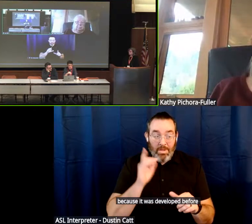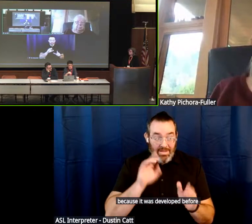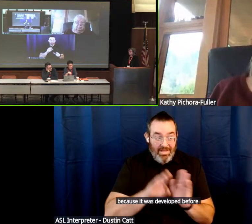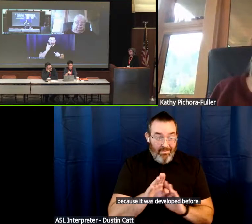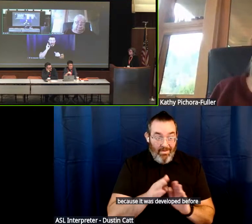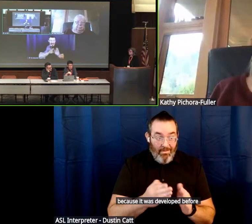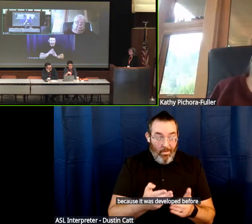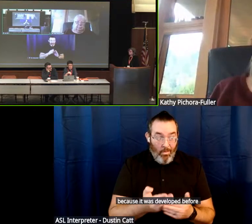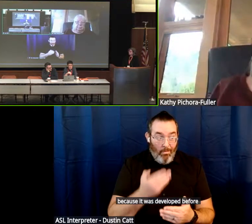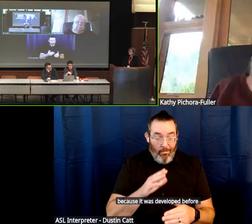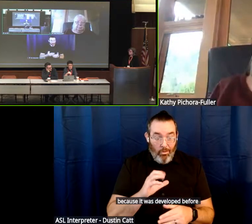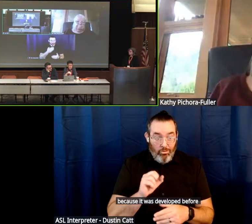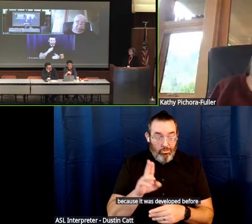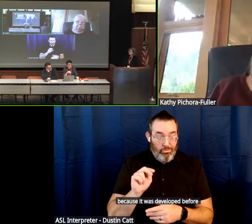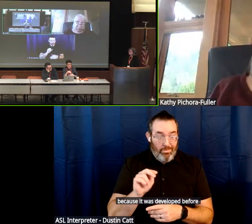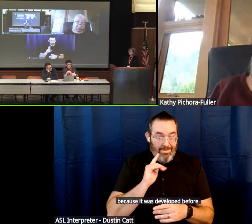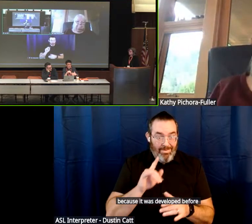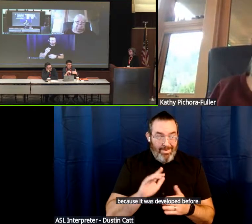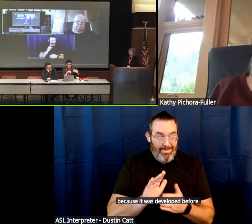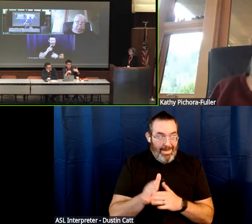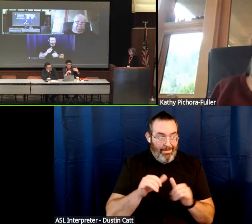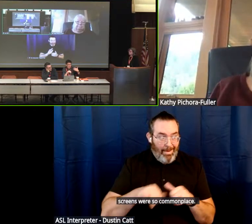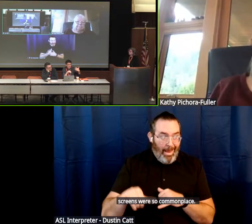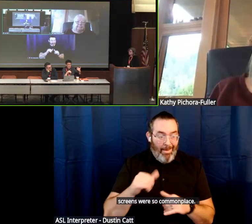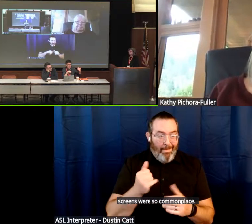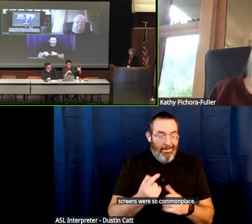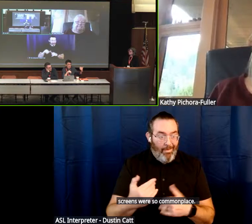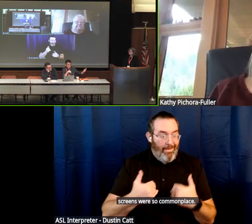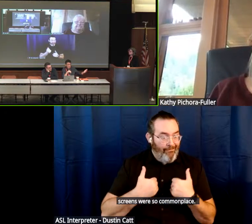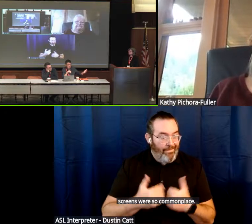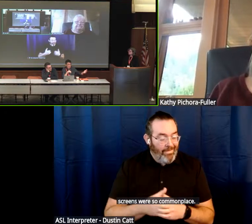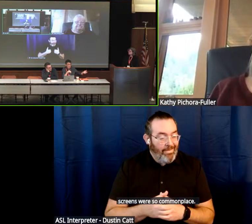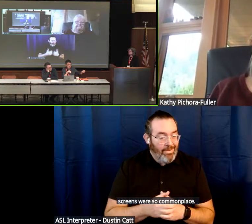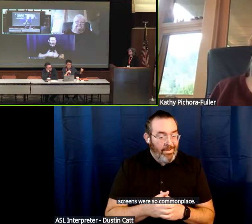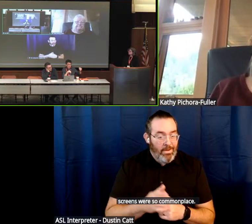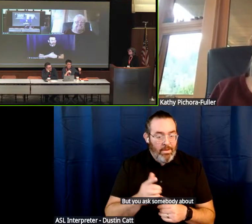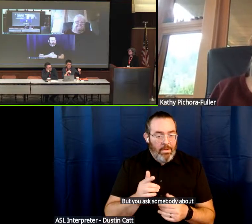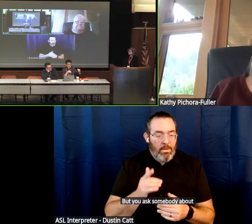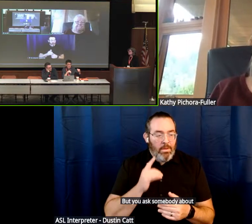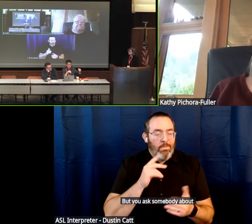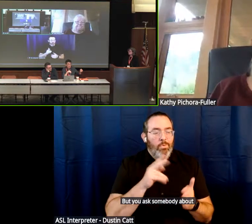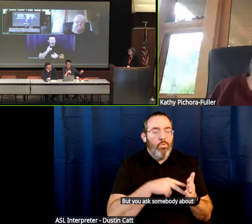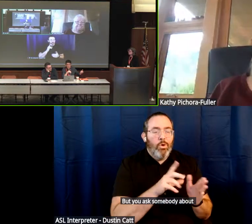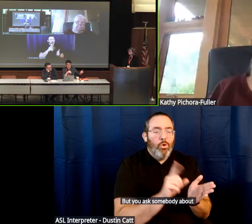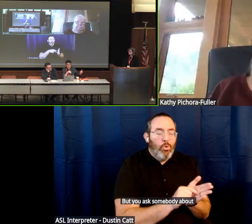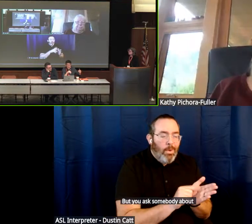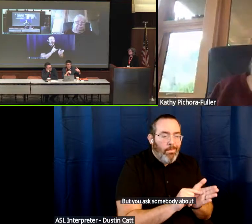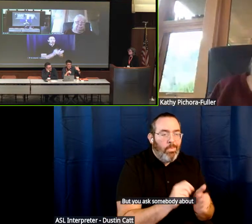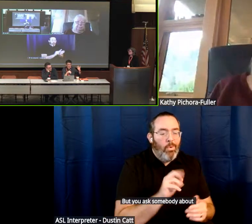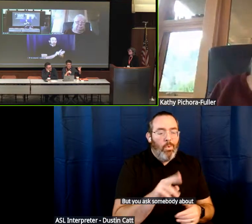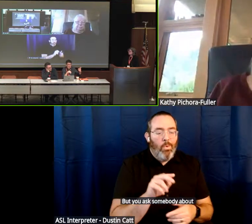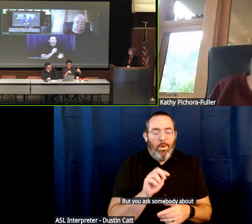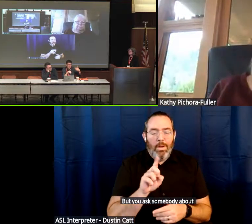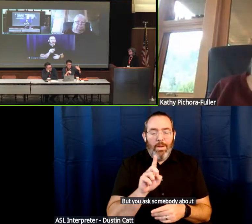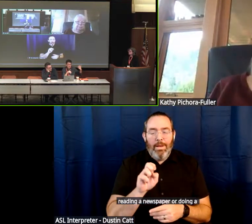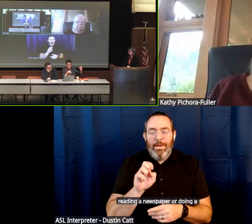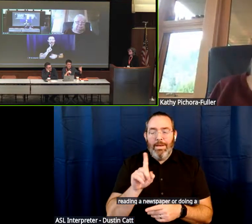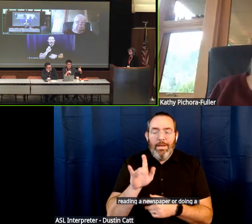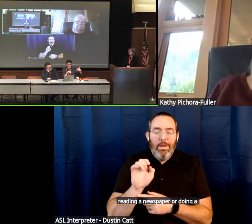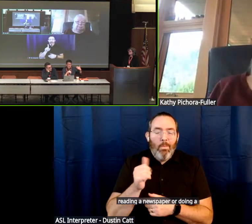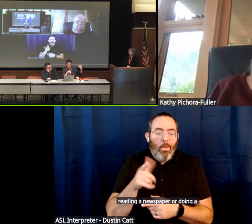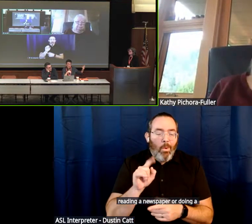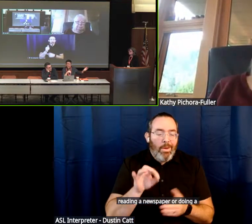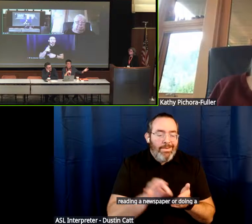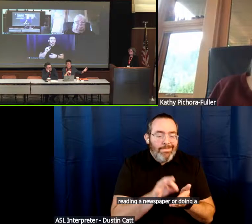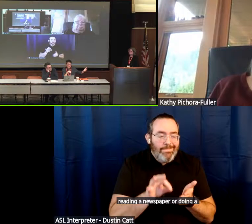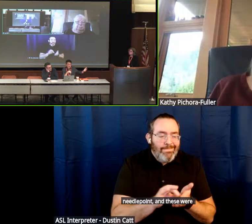commonplace. But you ask somebody about reading a newspaper or doing a needlepoint, and these were things that